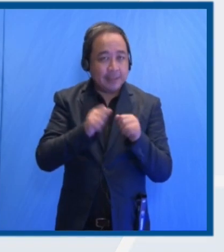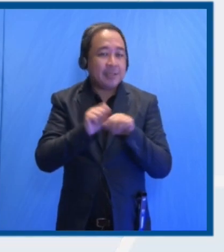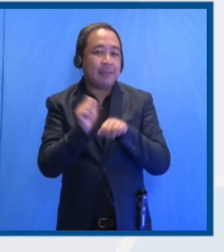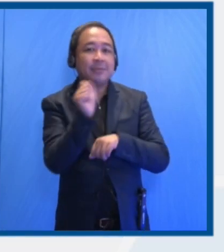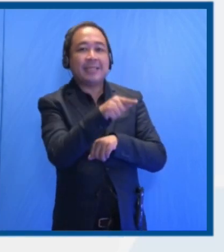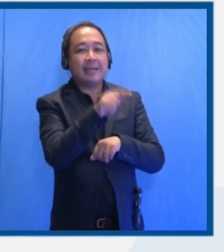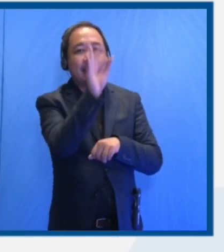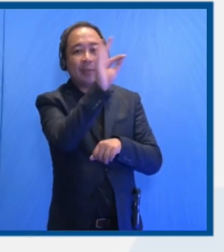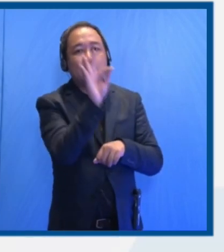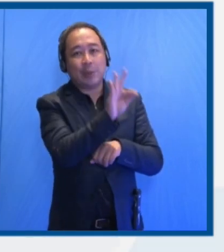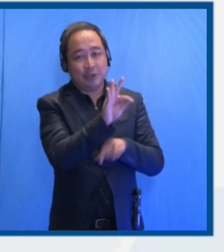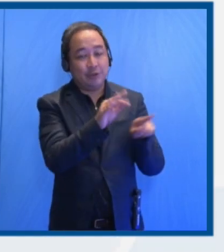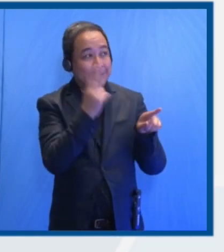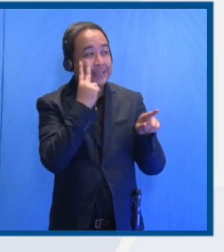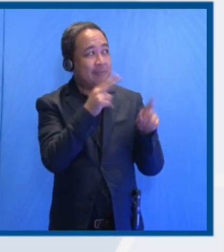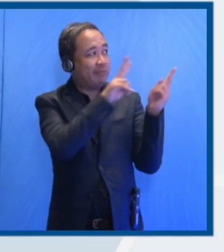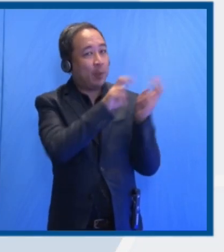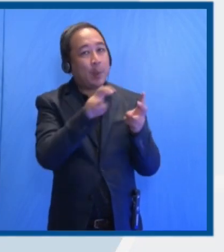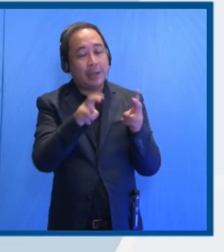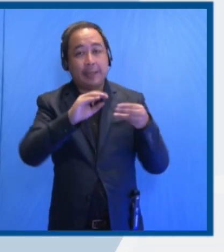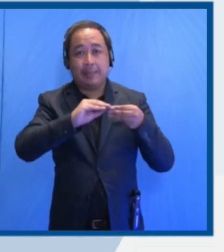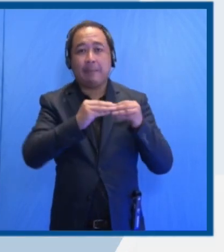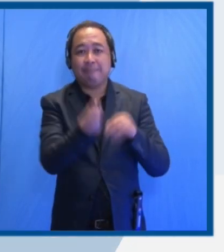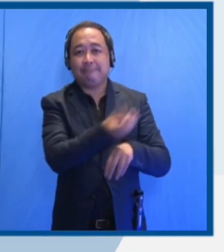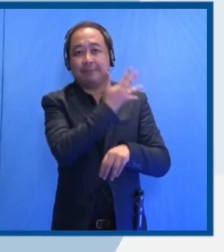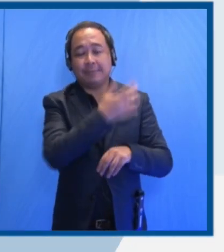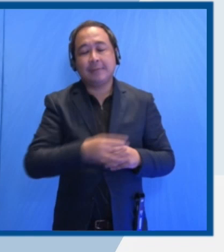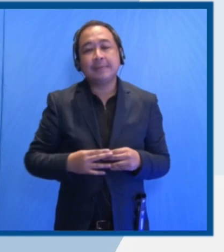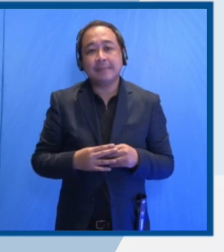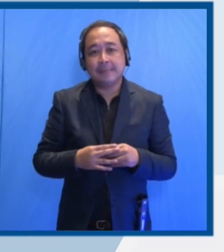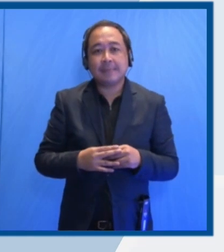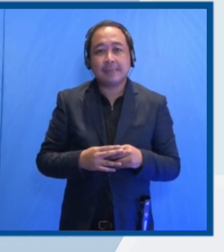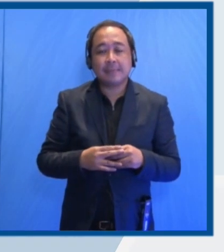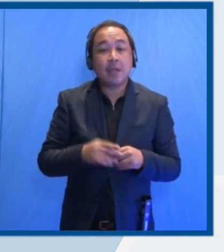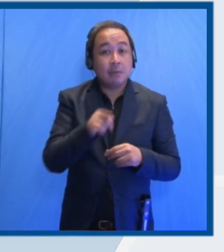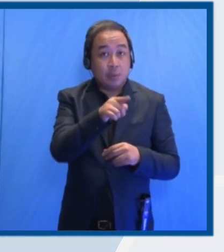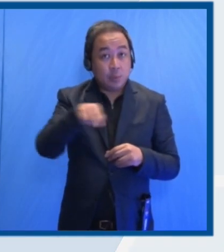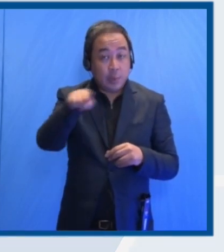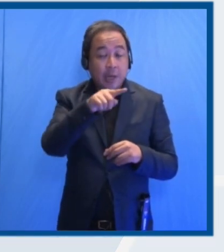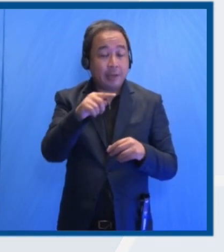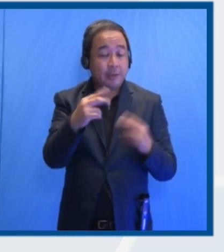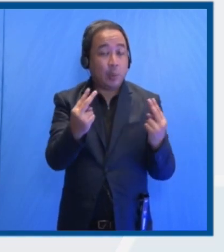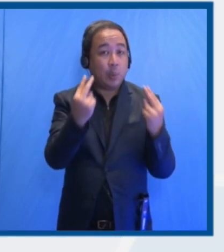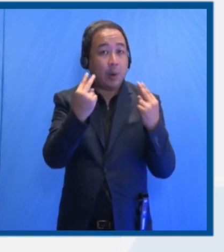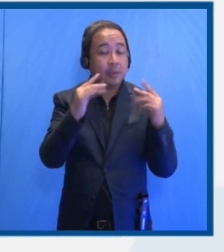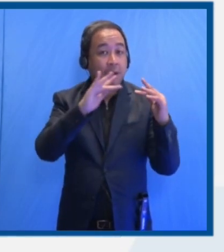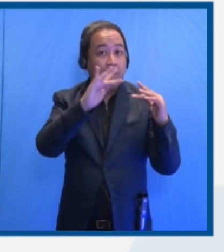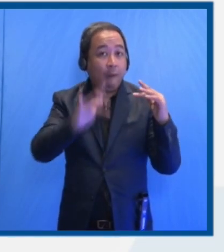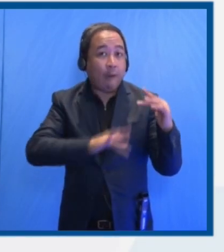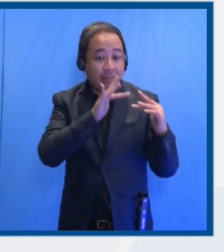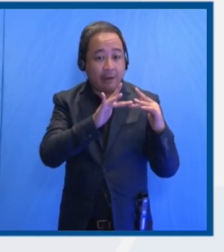that is shown on the screen in front of you. For those following us online, in